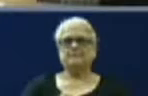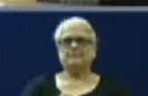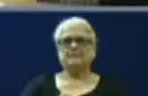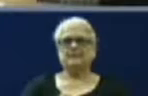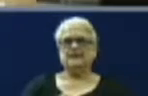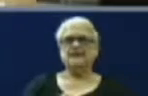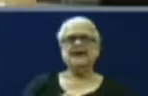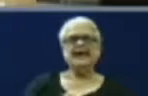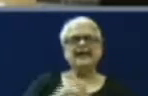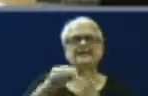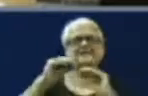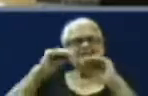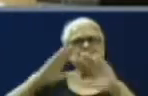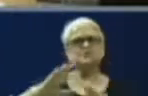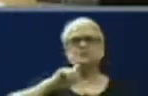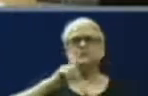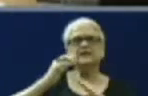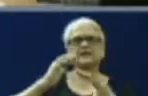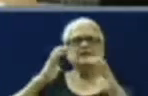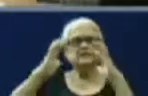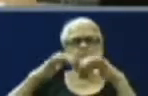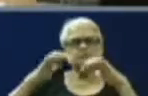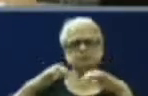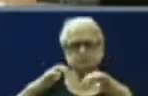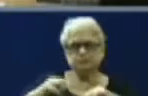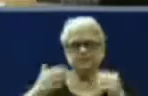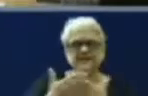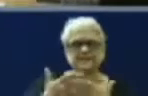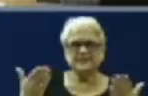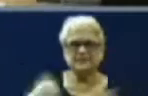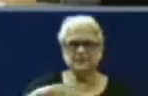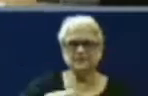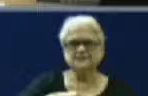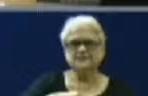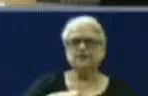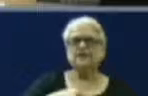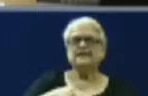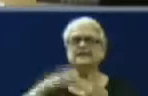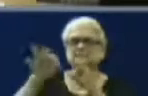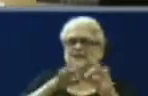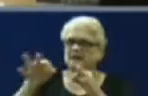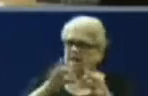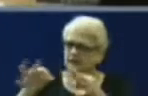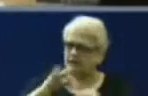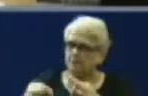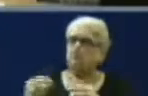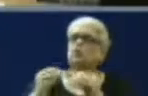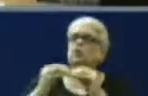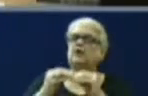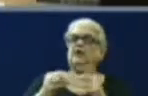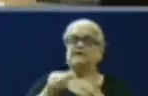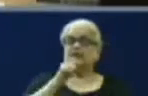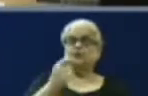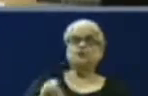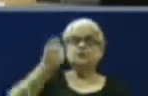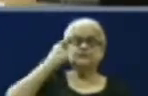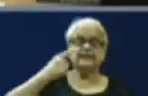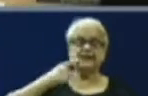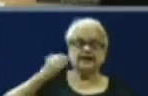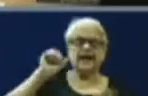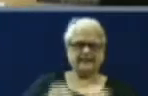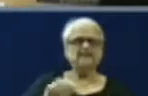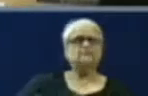break it down for us. So, like, if we don't get something, there's no, like, you don't have to be scared to raise your hand, because